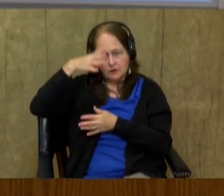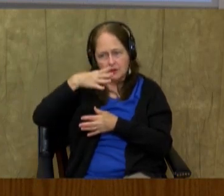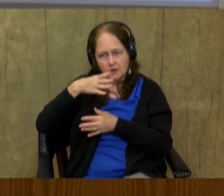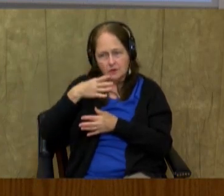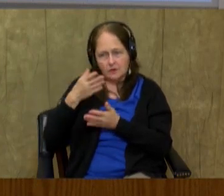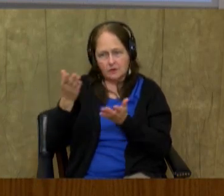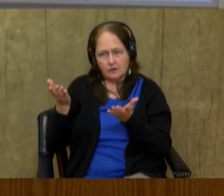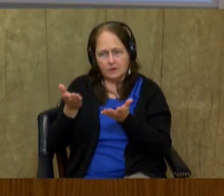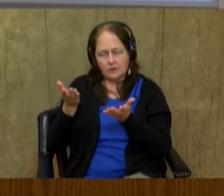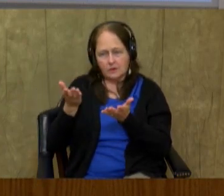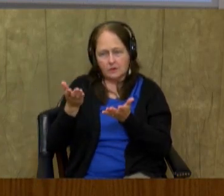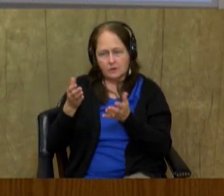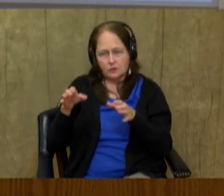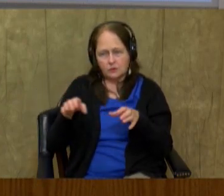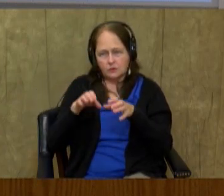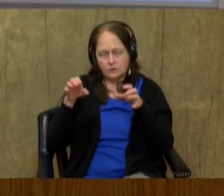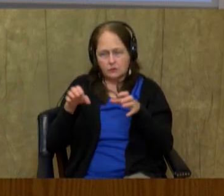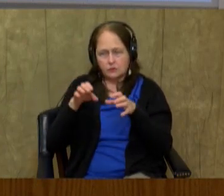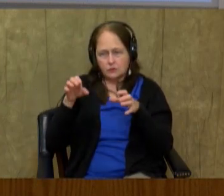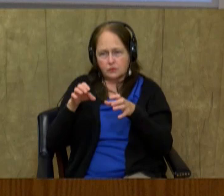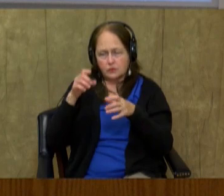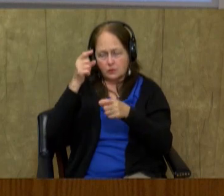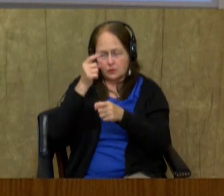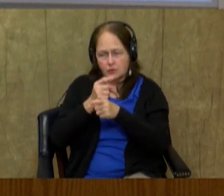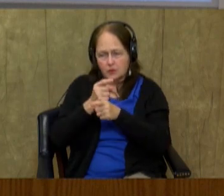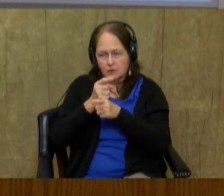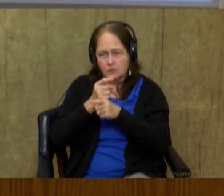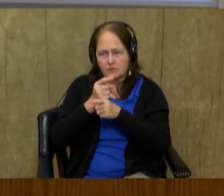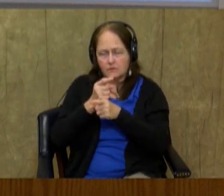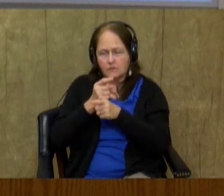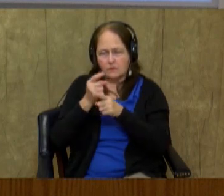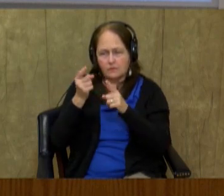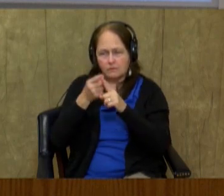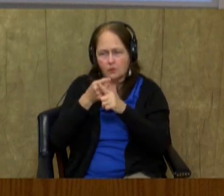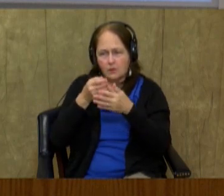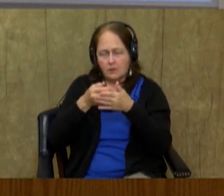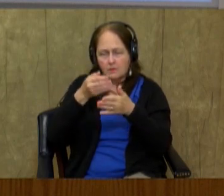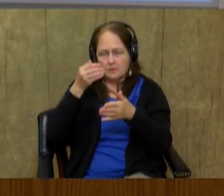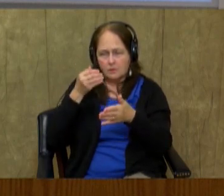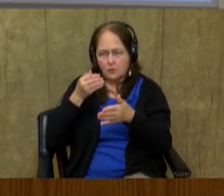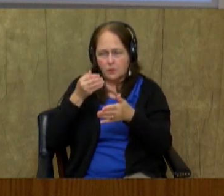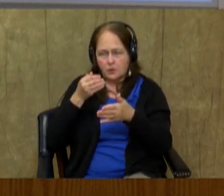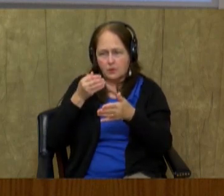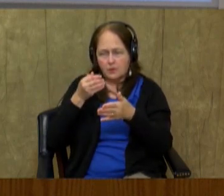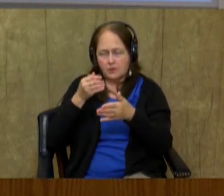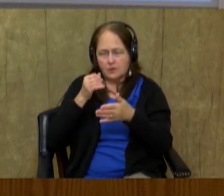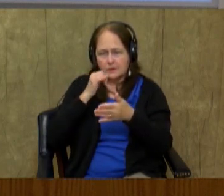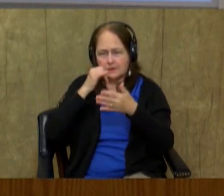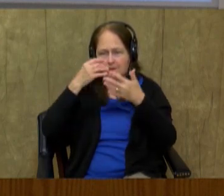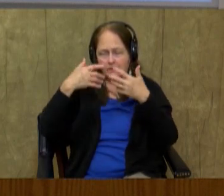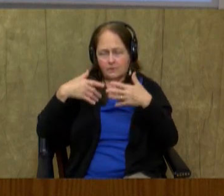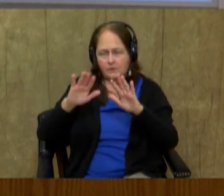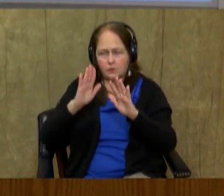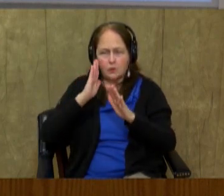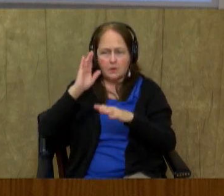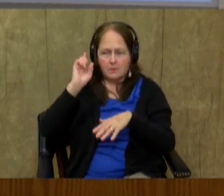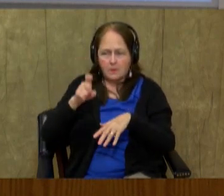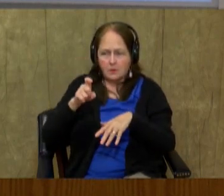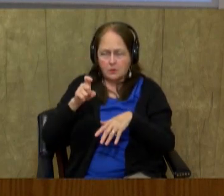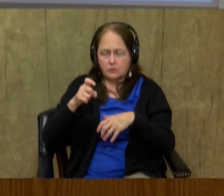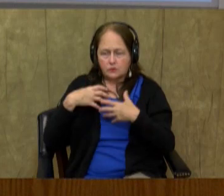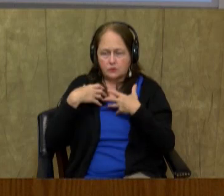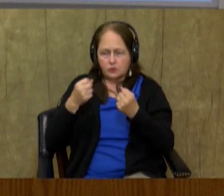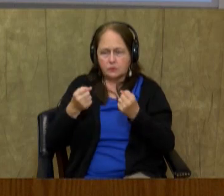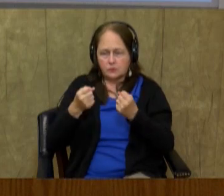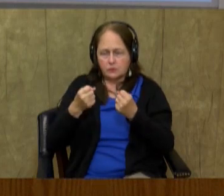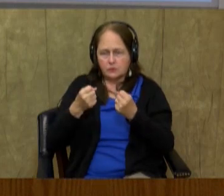here today. To do all this and to do it right and to do it first before this decade is out, we must be